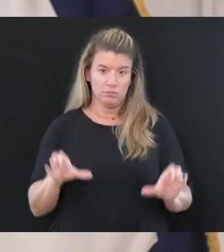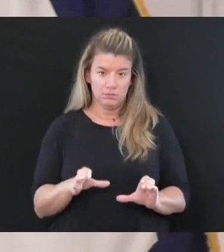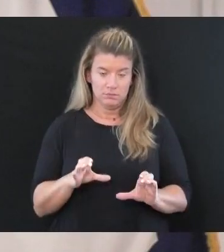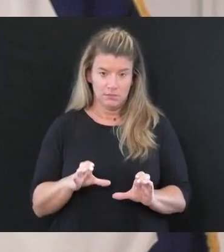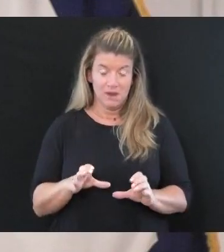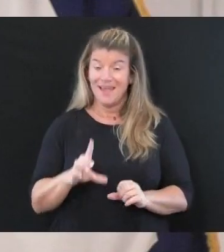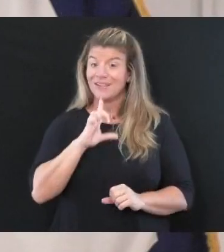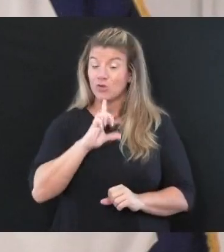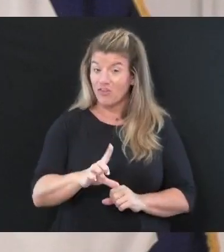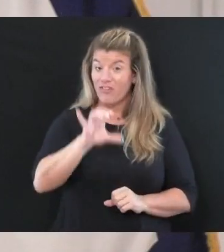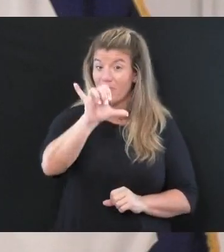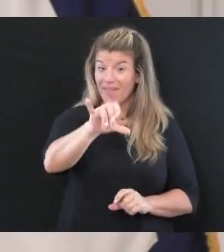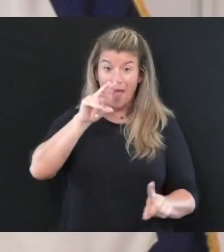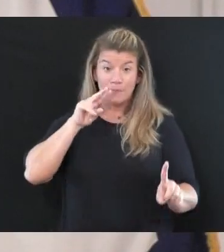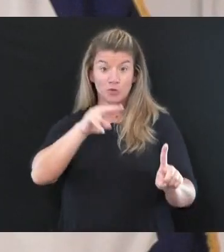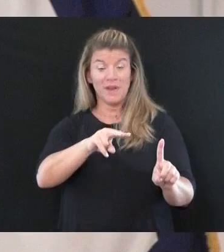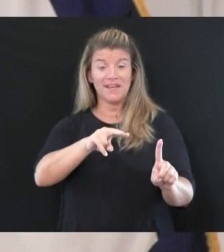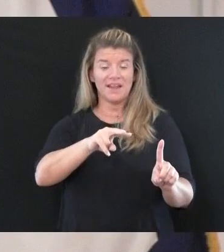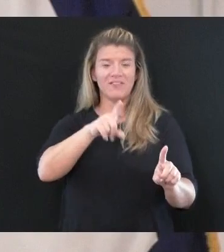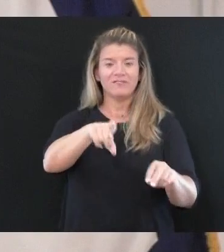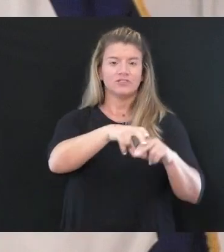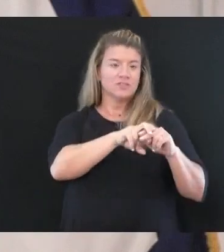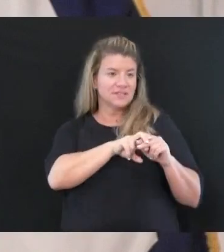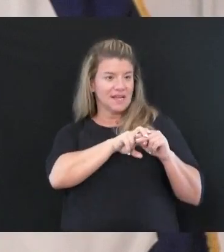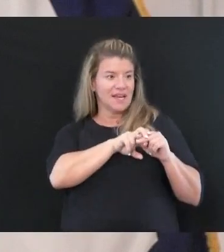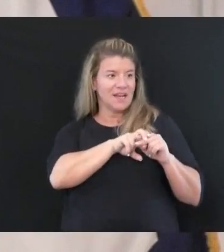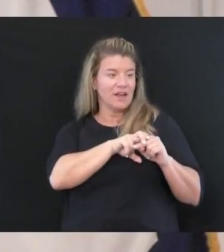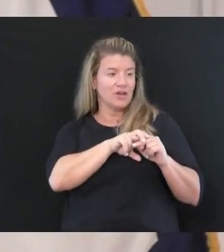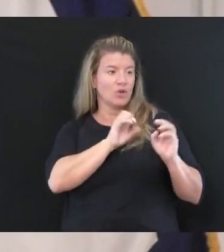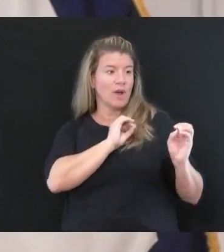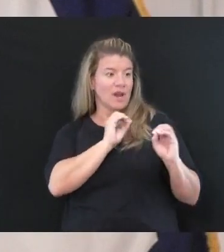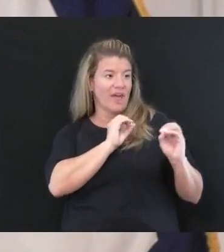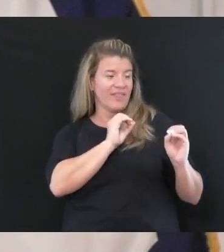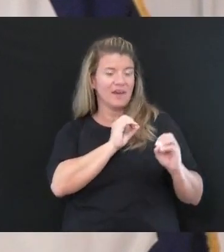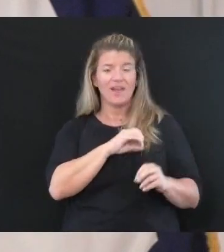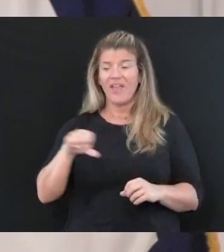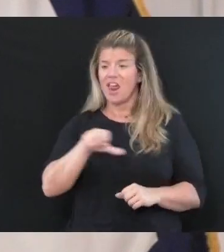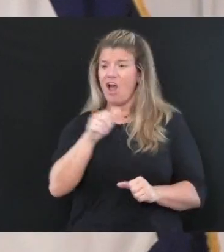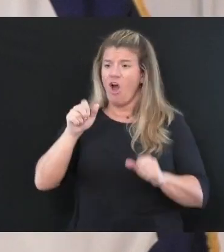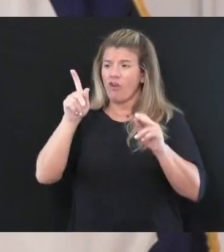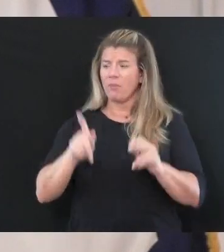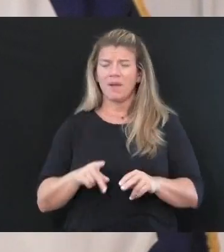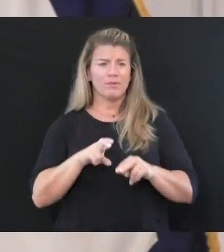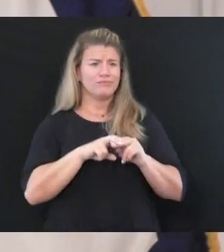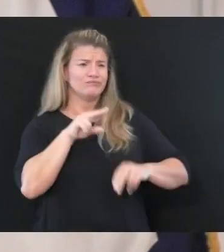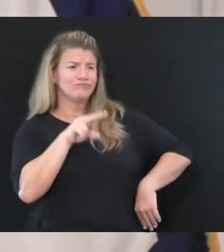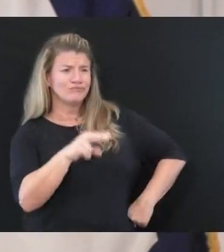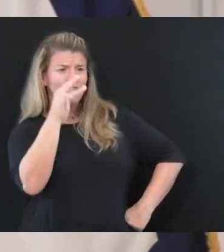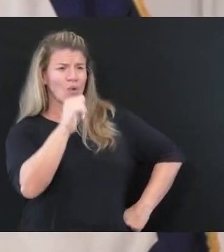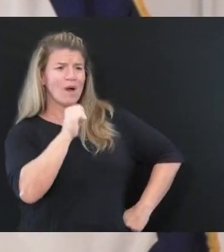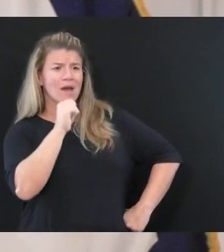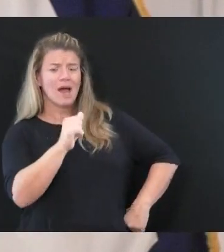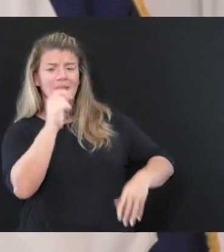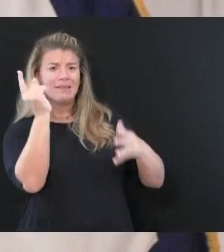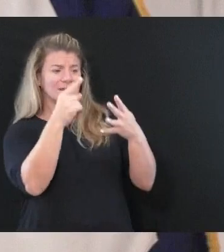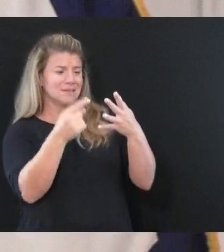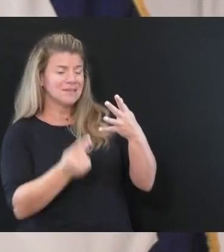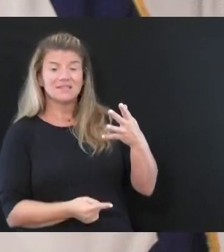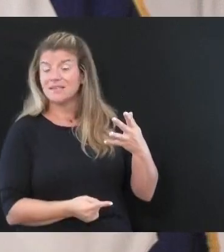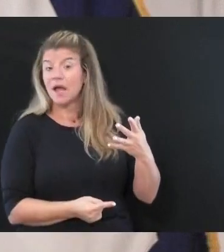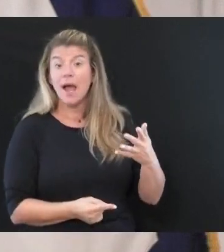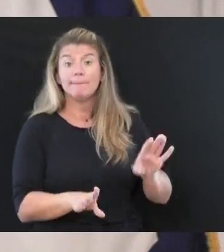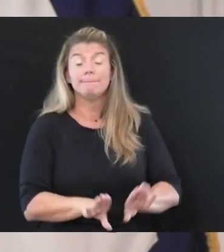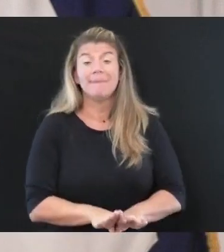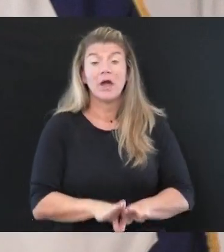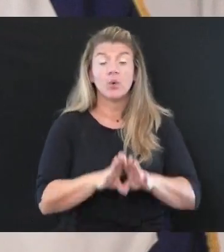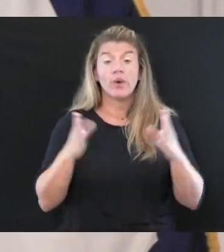And so from the standpoint of just sitting back on the sidelines and maybe saying, well, why not, you know, do this and that and everything else? The doors are